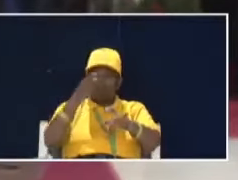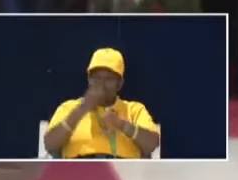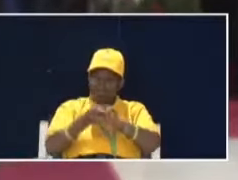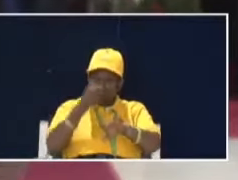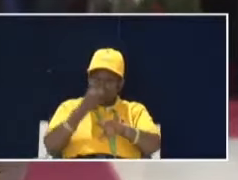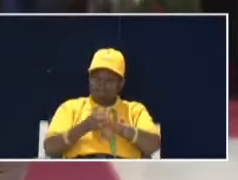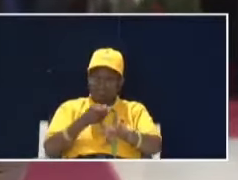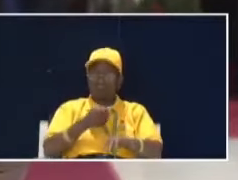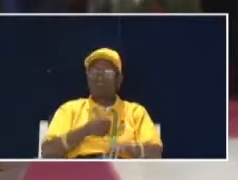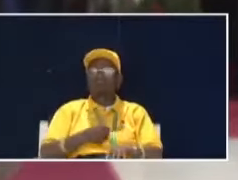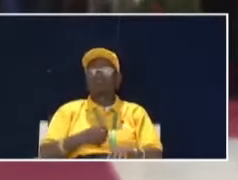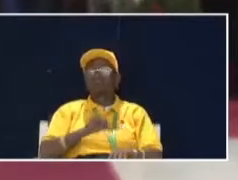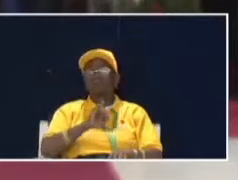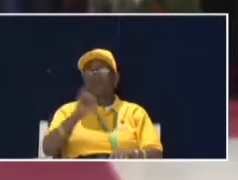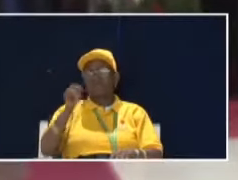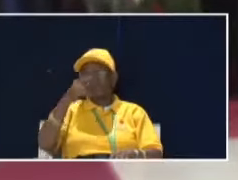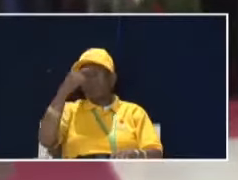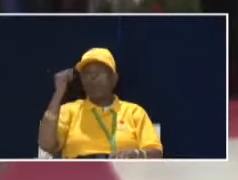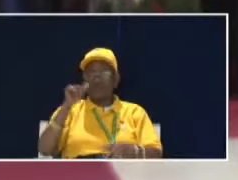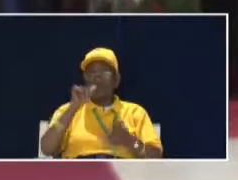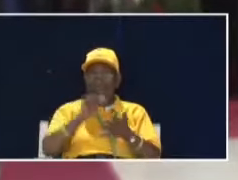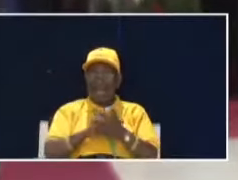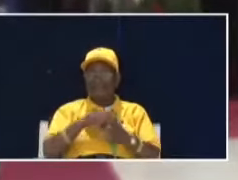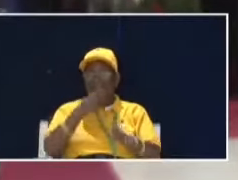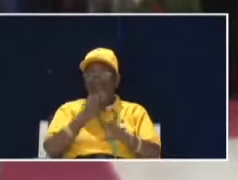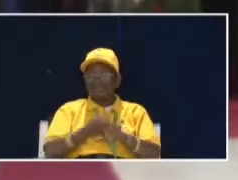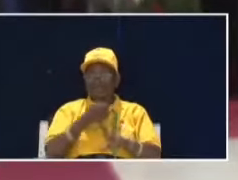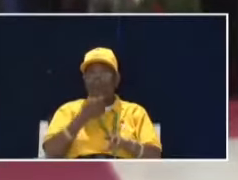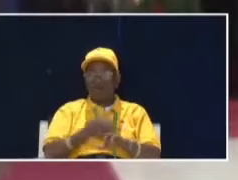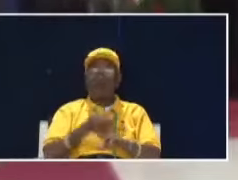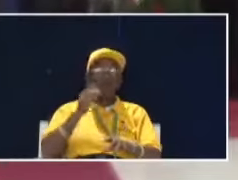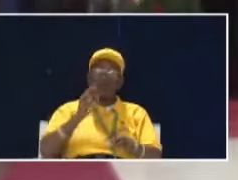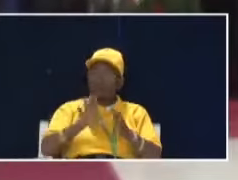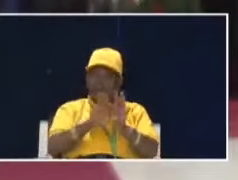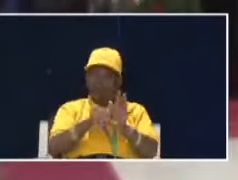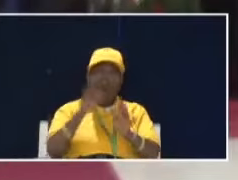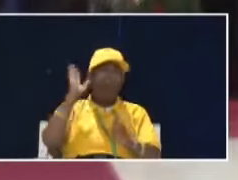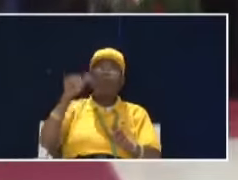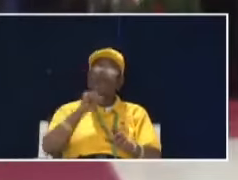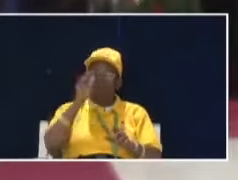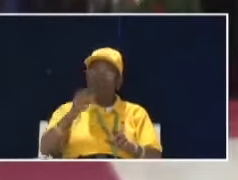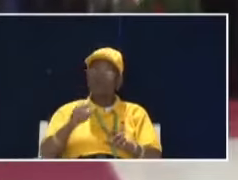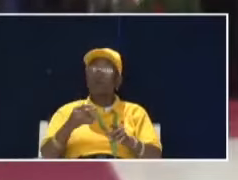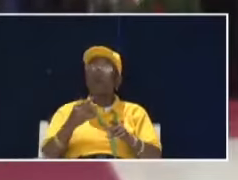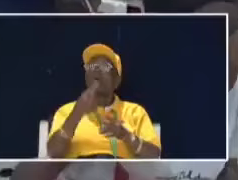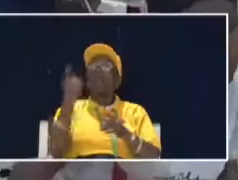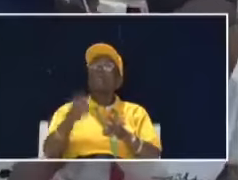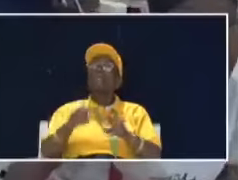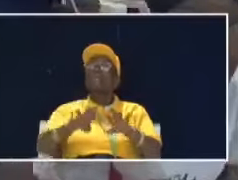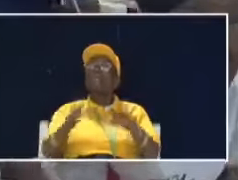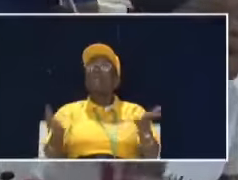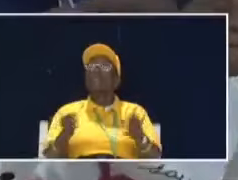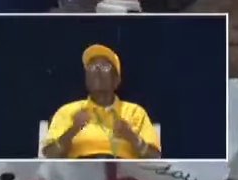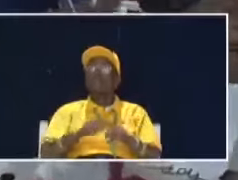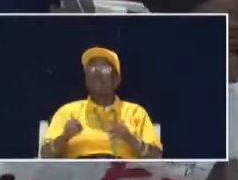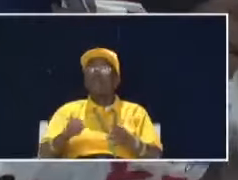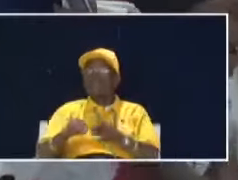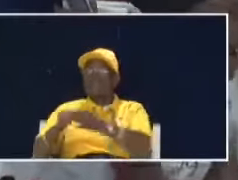because that door will not only open but lead to other doors.